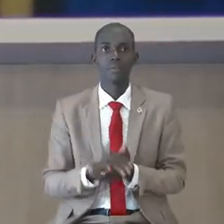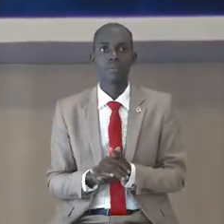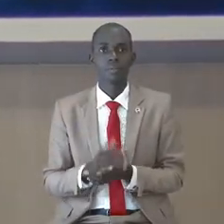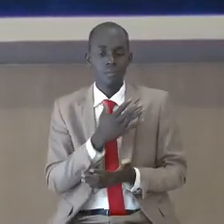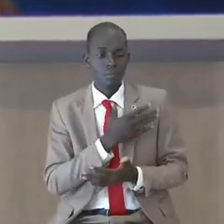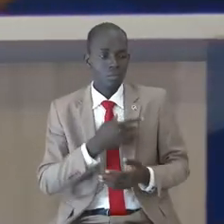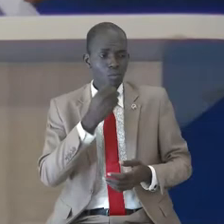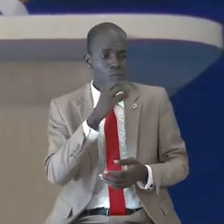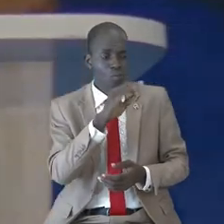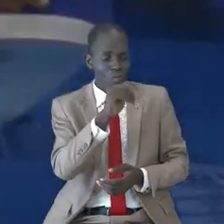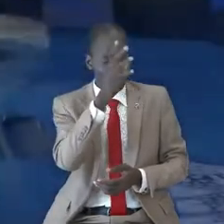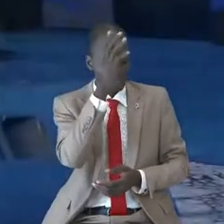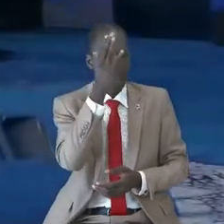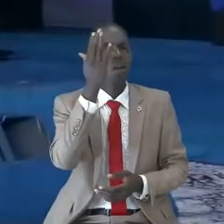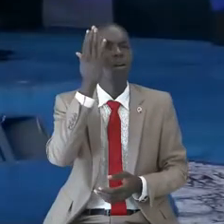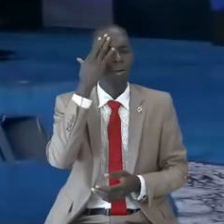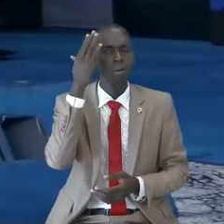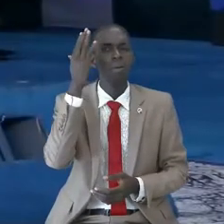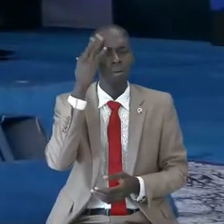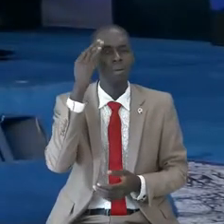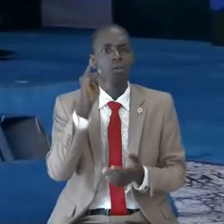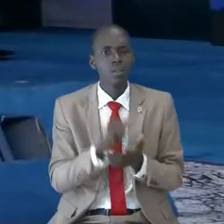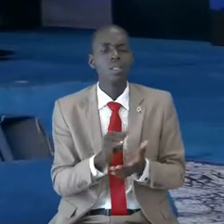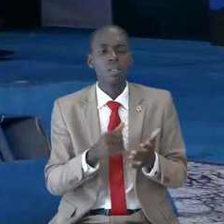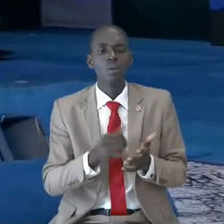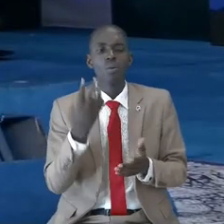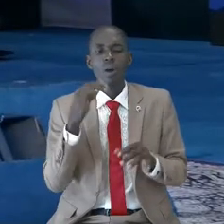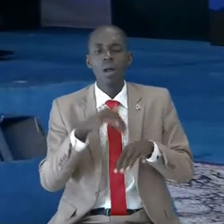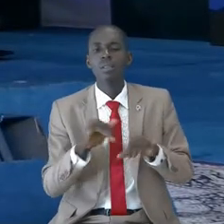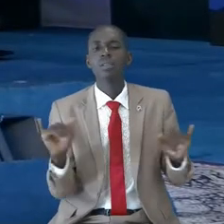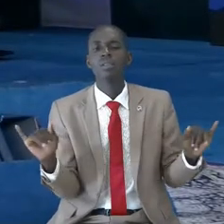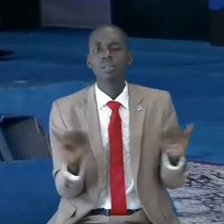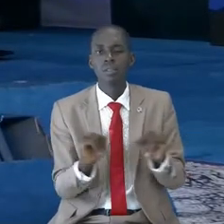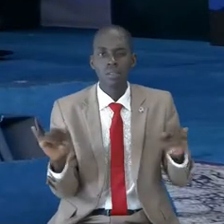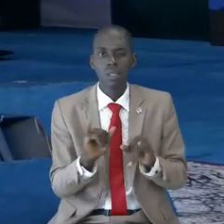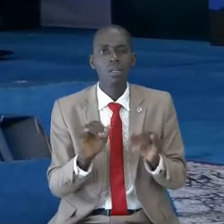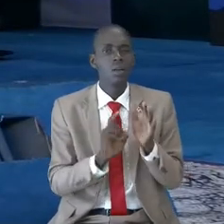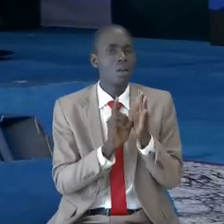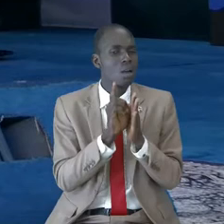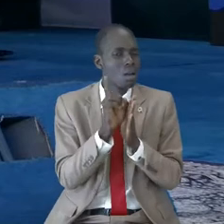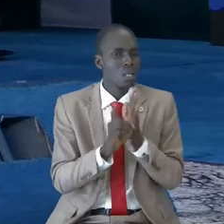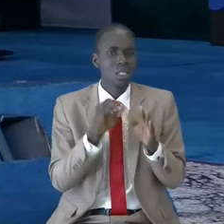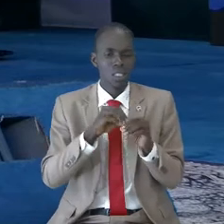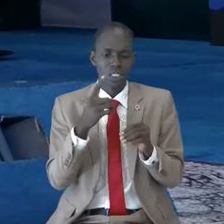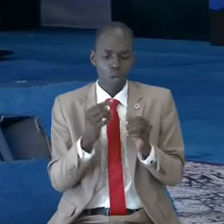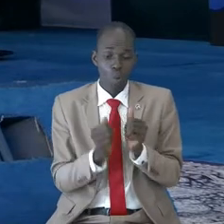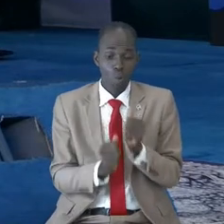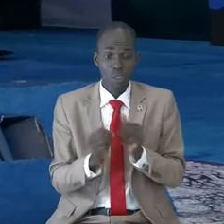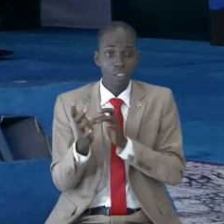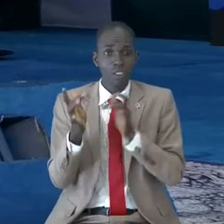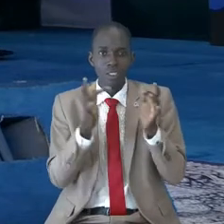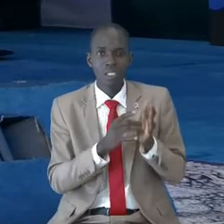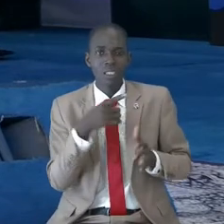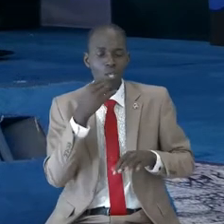so the father knew that it was at the same hour in the which Jesus